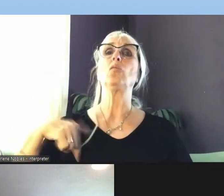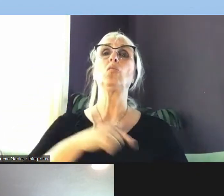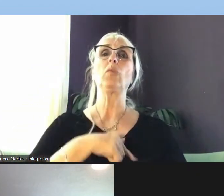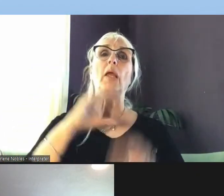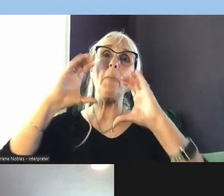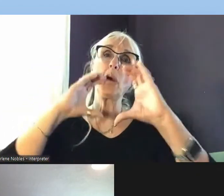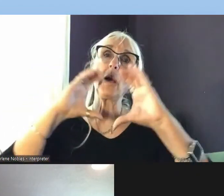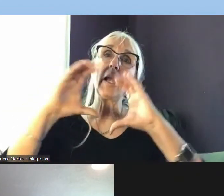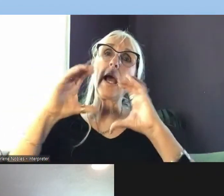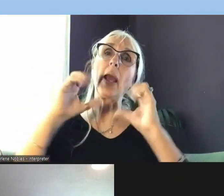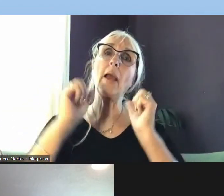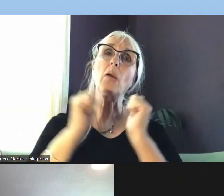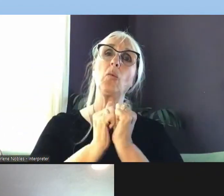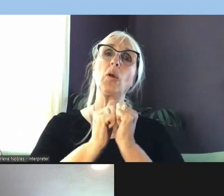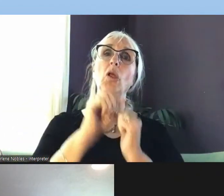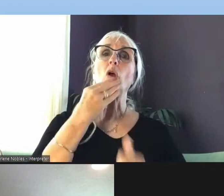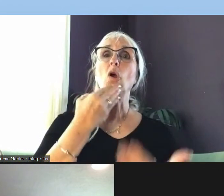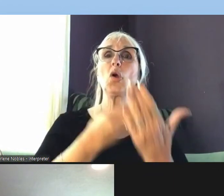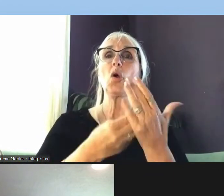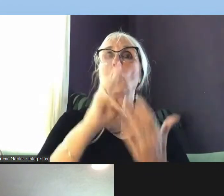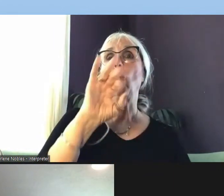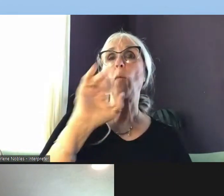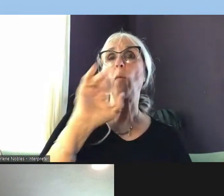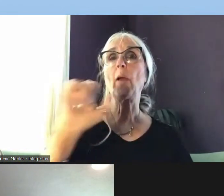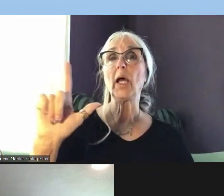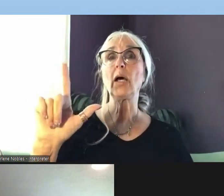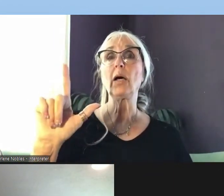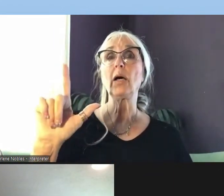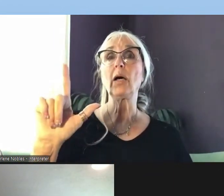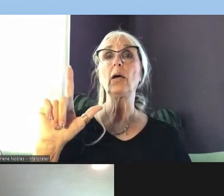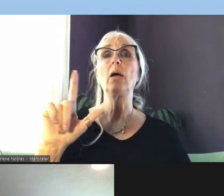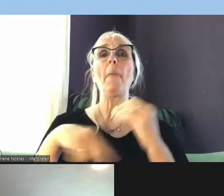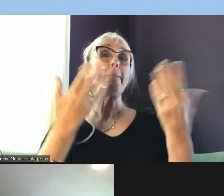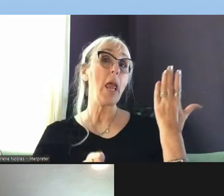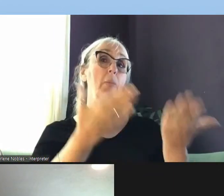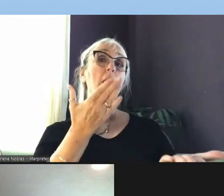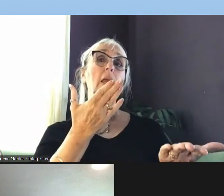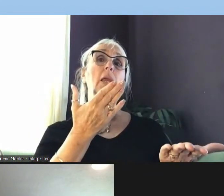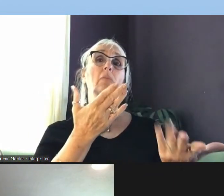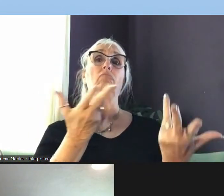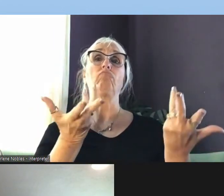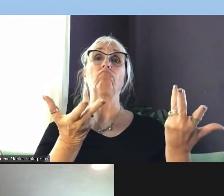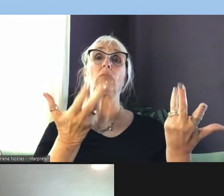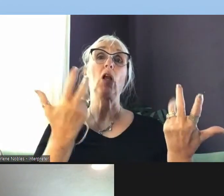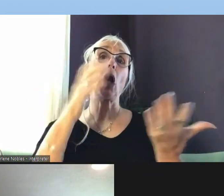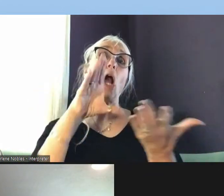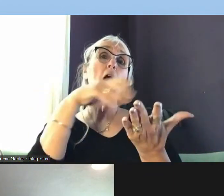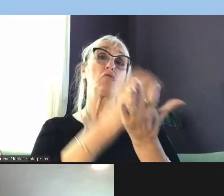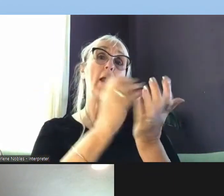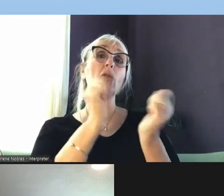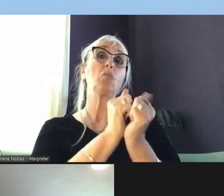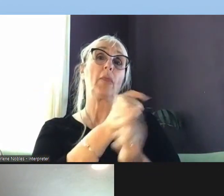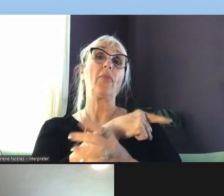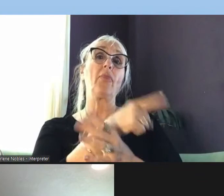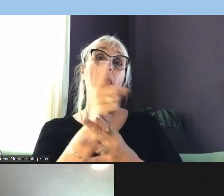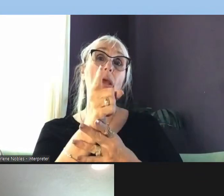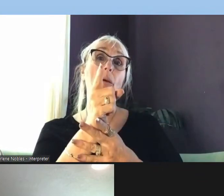the Goodwill industry about the possibility of contracting with them, much like I